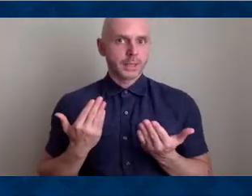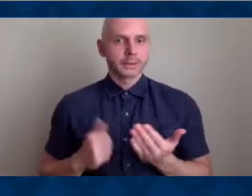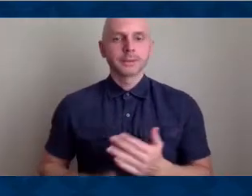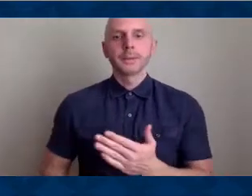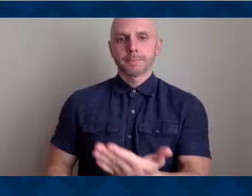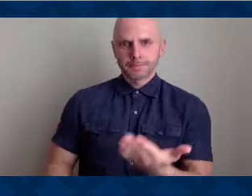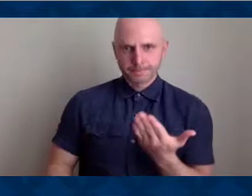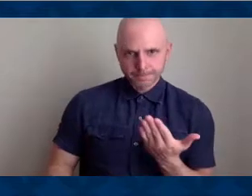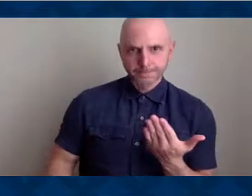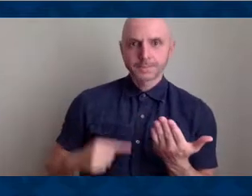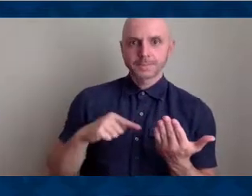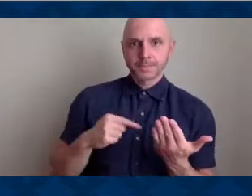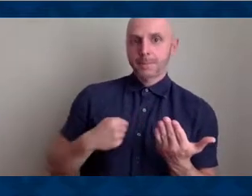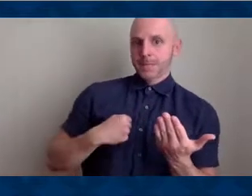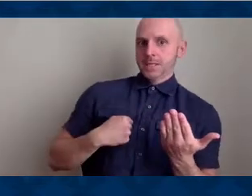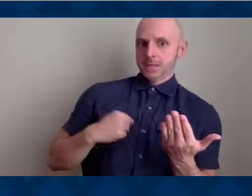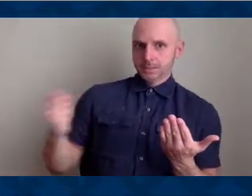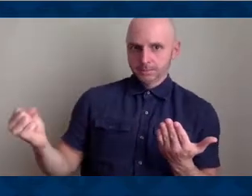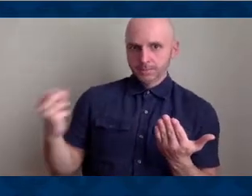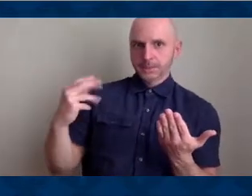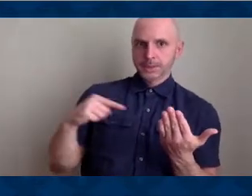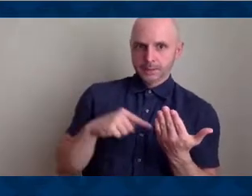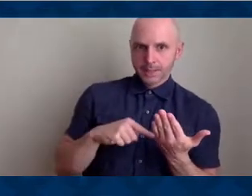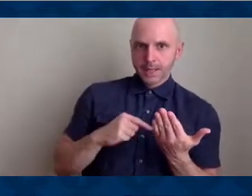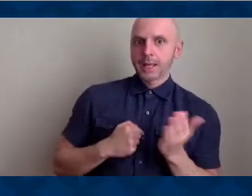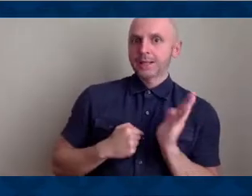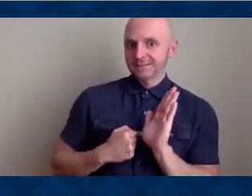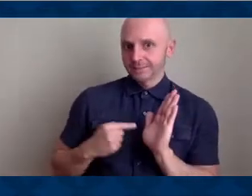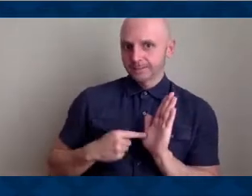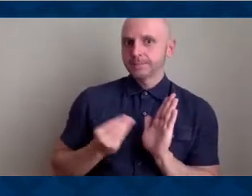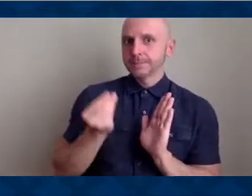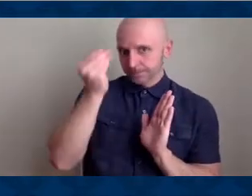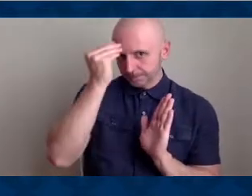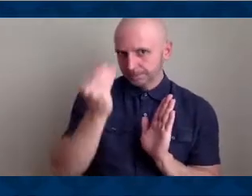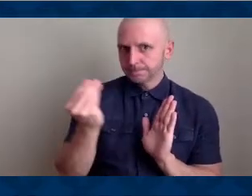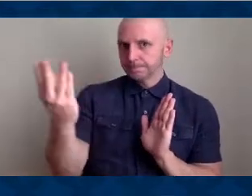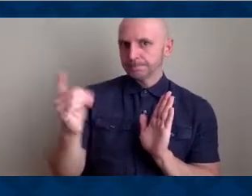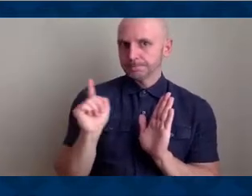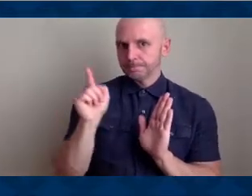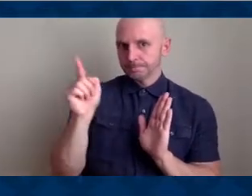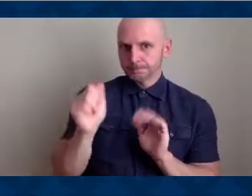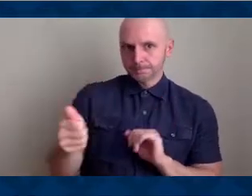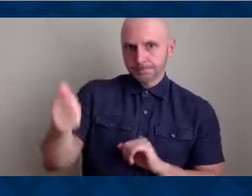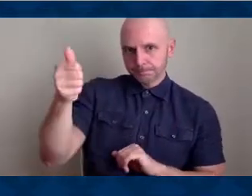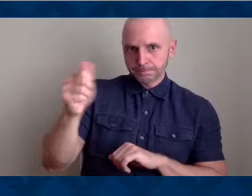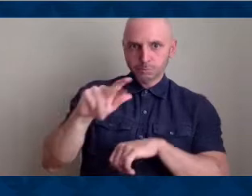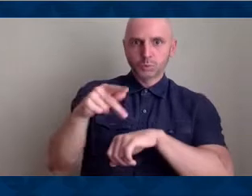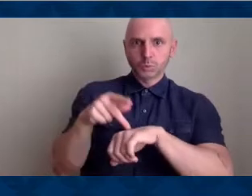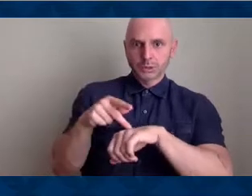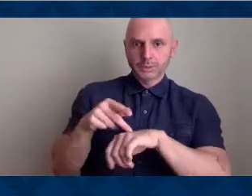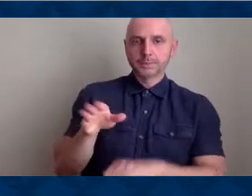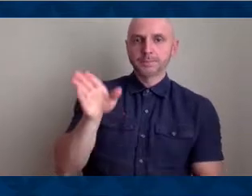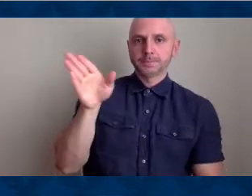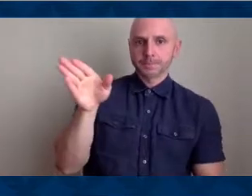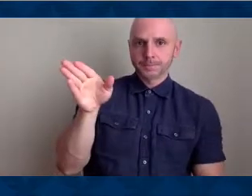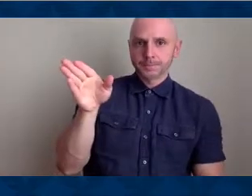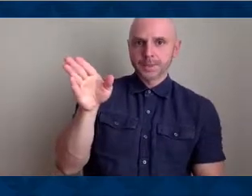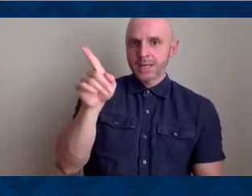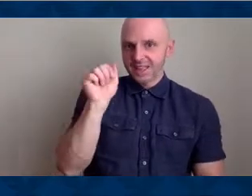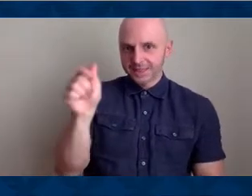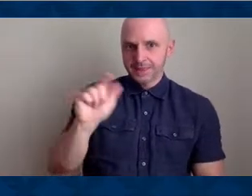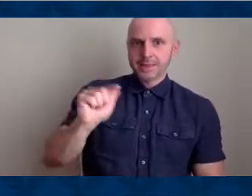made a recommendation to the principal. The principal has taken all of those reports and recommendations and made a recommendation to the